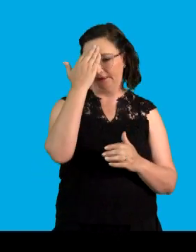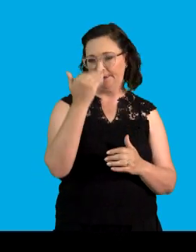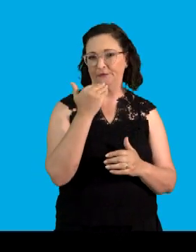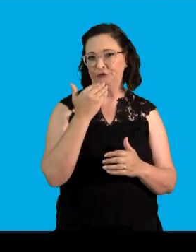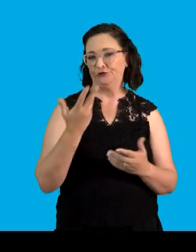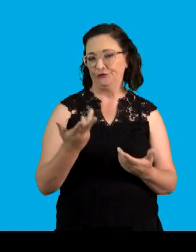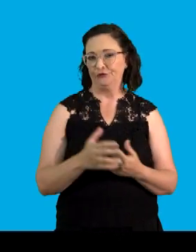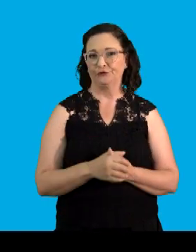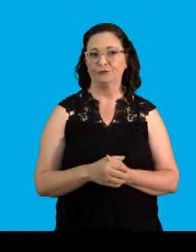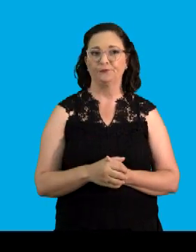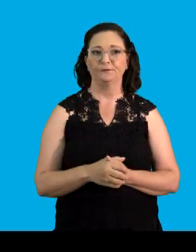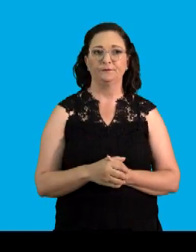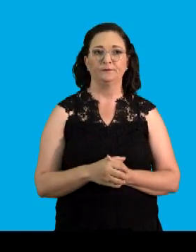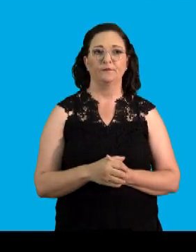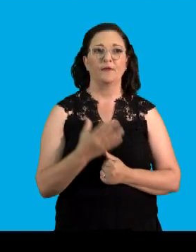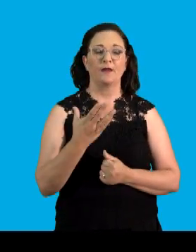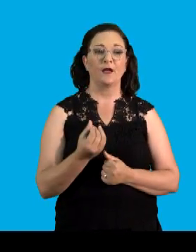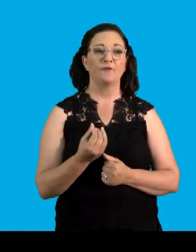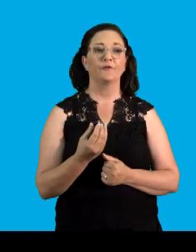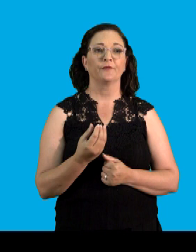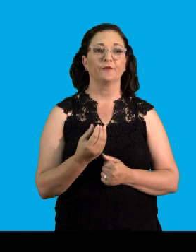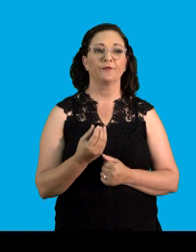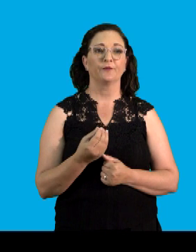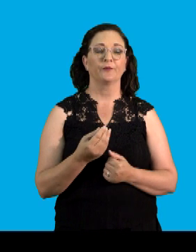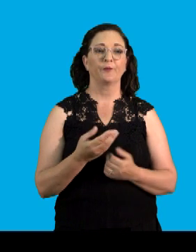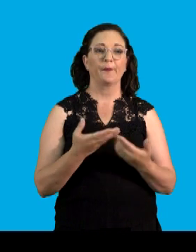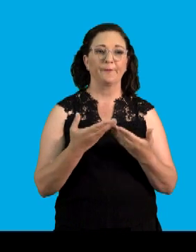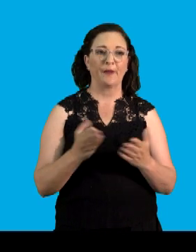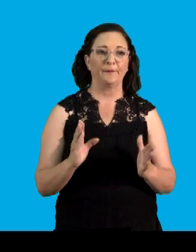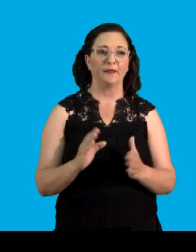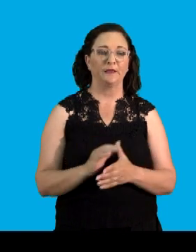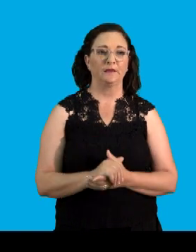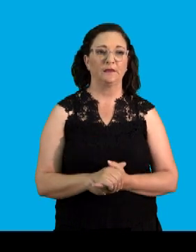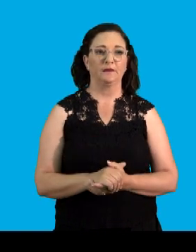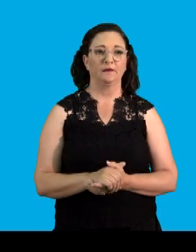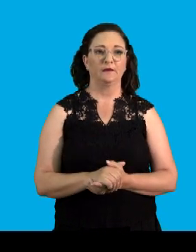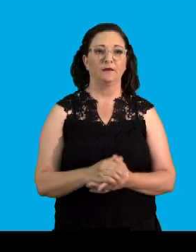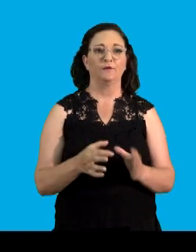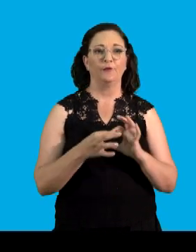here. Public image, what do we have? We've got our public